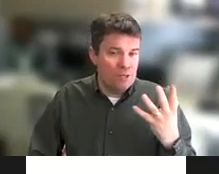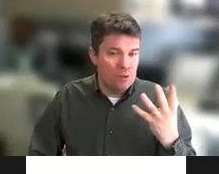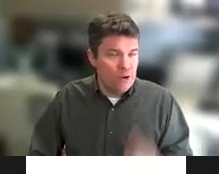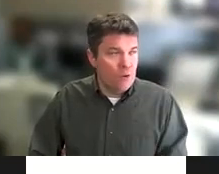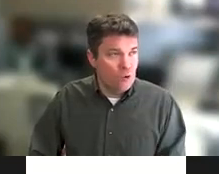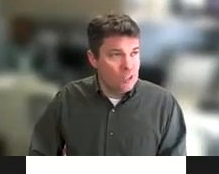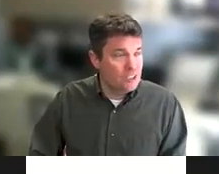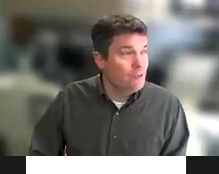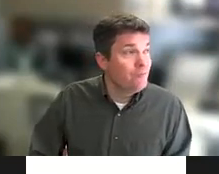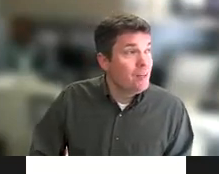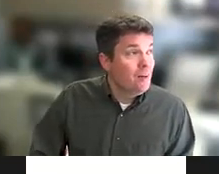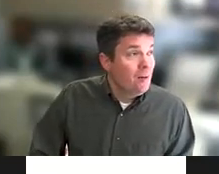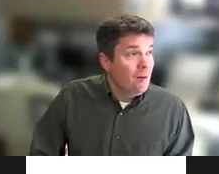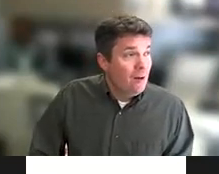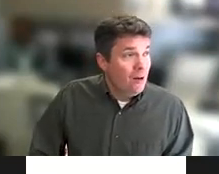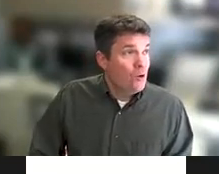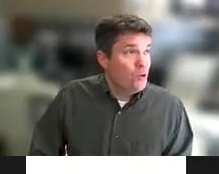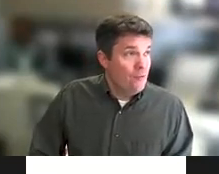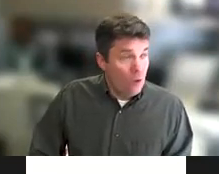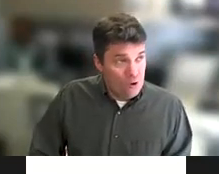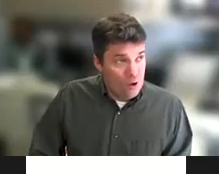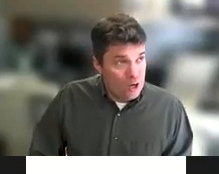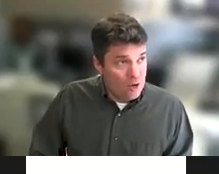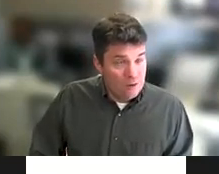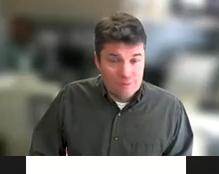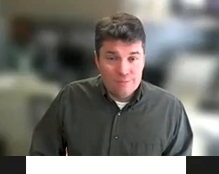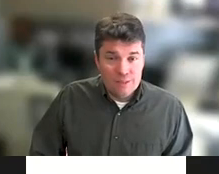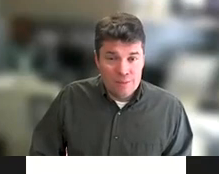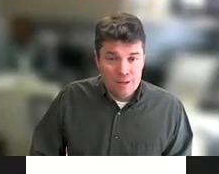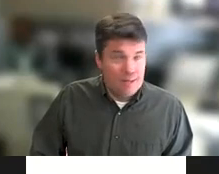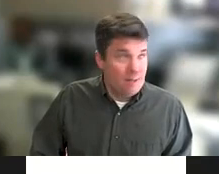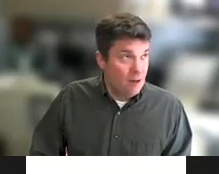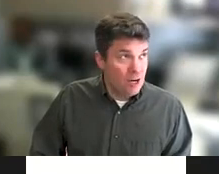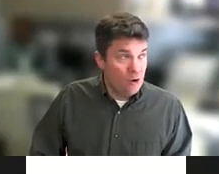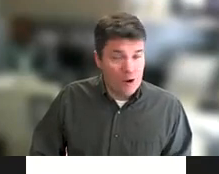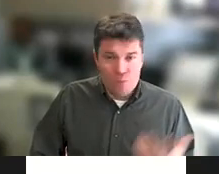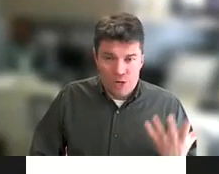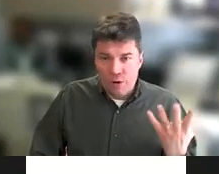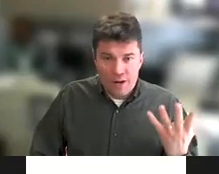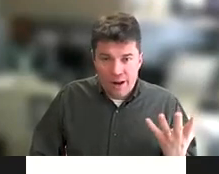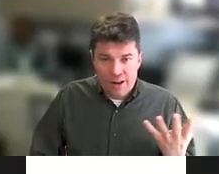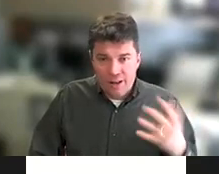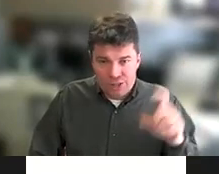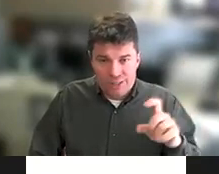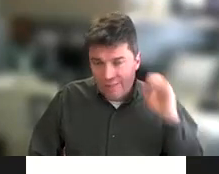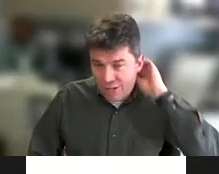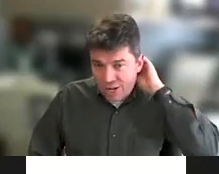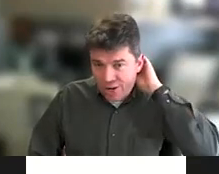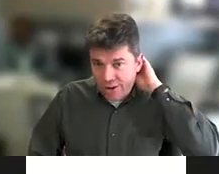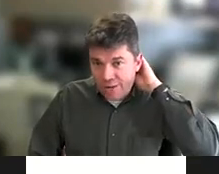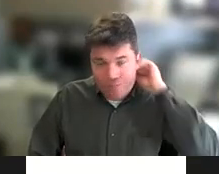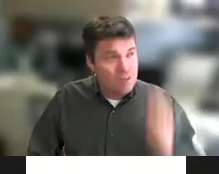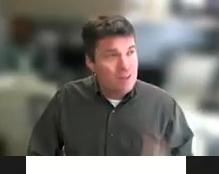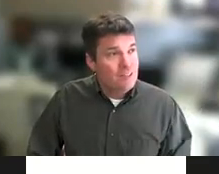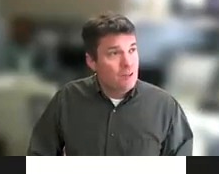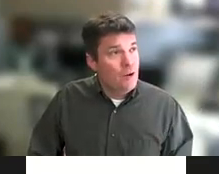idea of how residual hearing works. So of course you have the overall hearing ability in the audiogram when you go to an audiologist and they